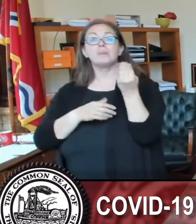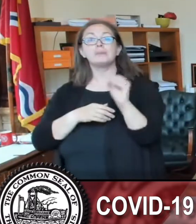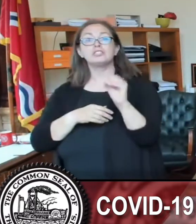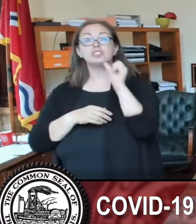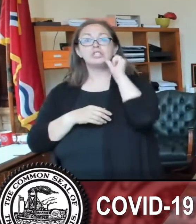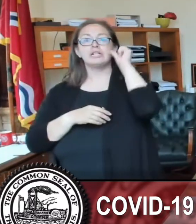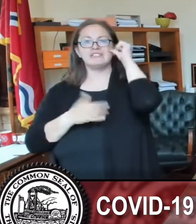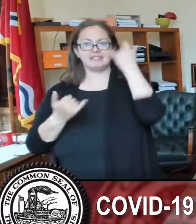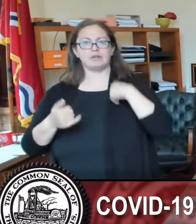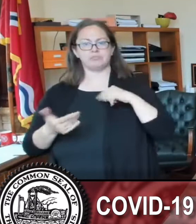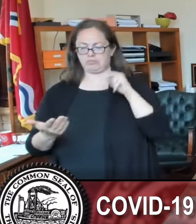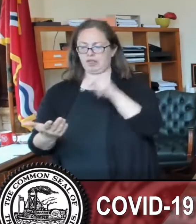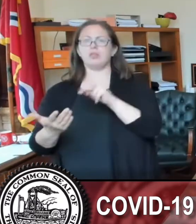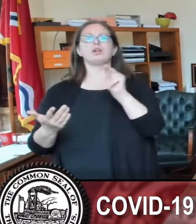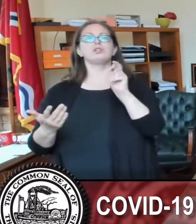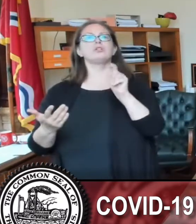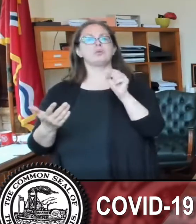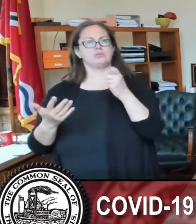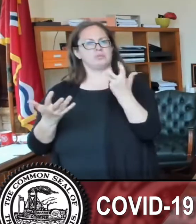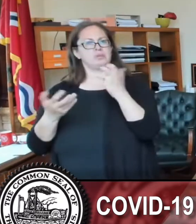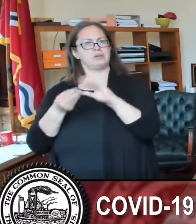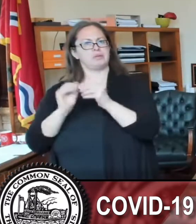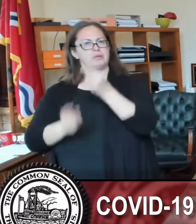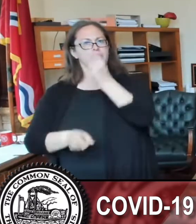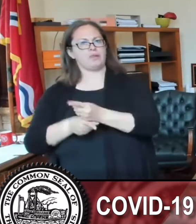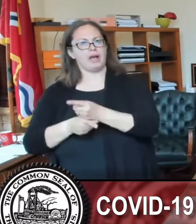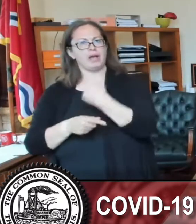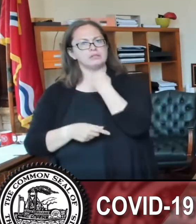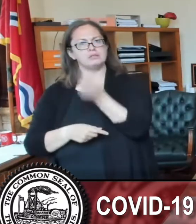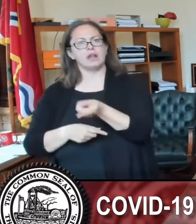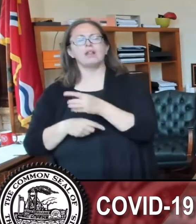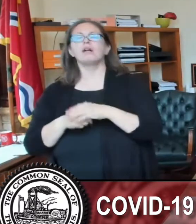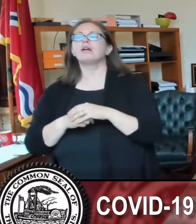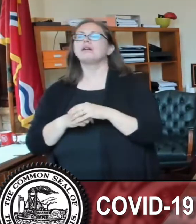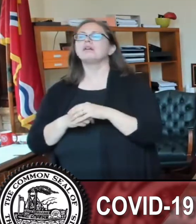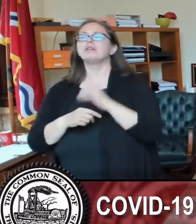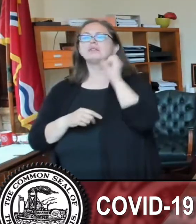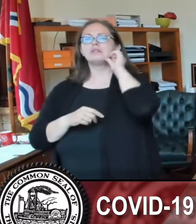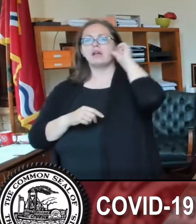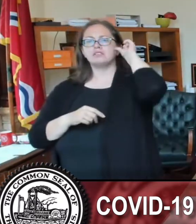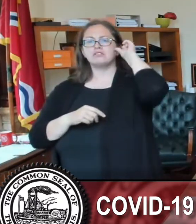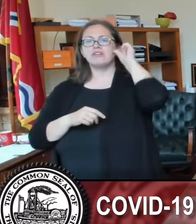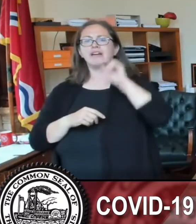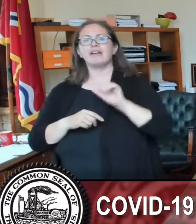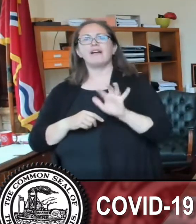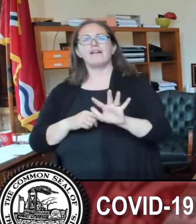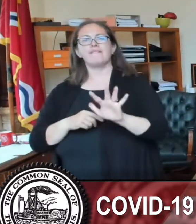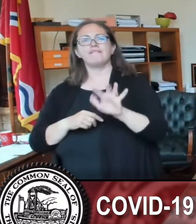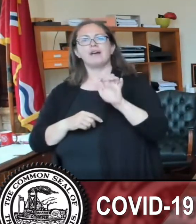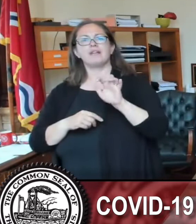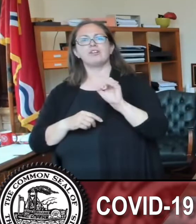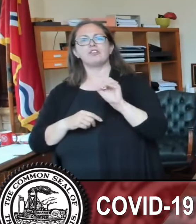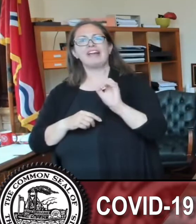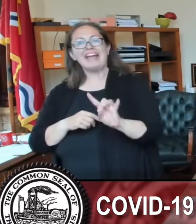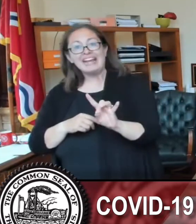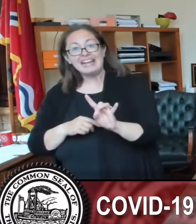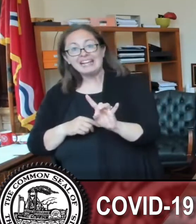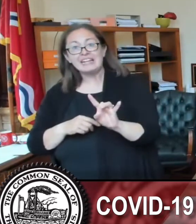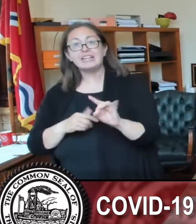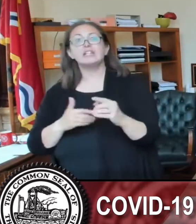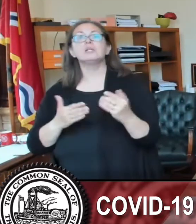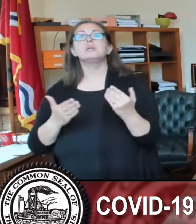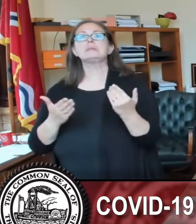at my notes here to be sure I get this number right. In Missouri yesterday, we had 508 new